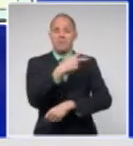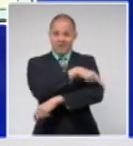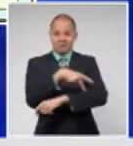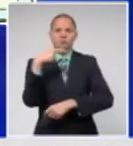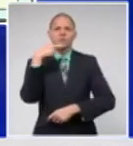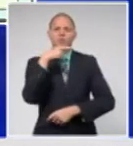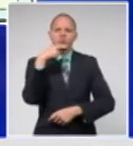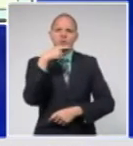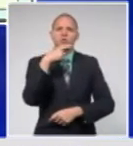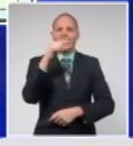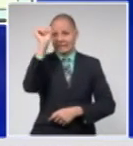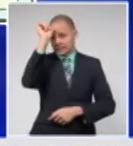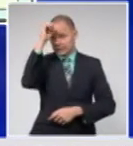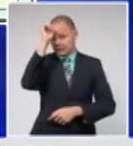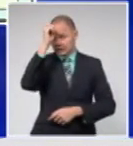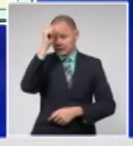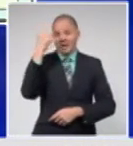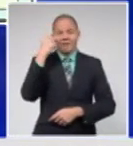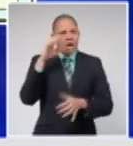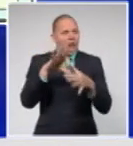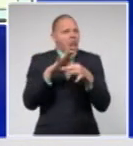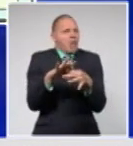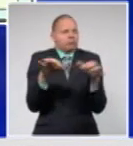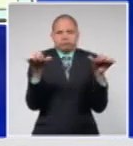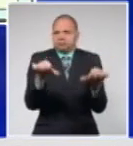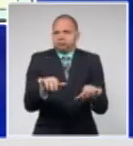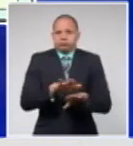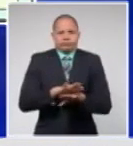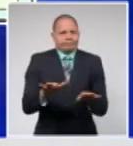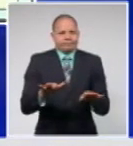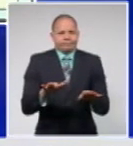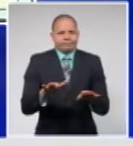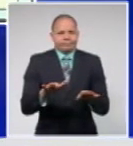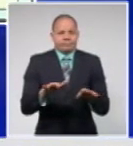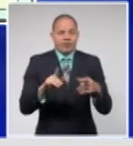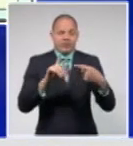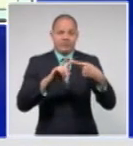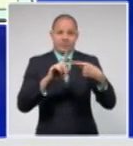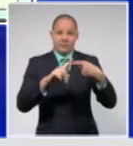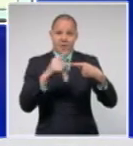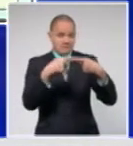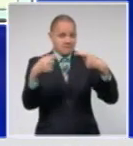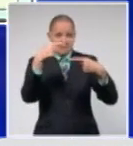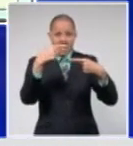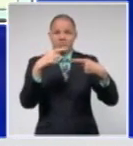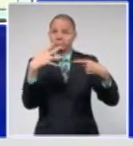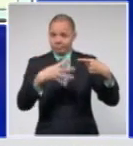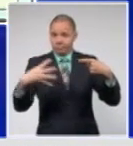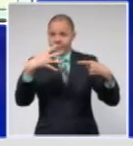6,276,421 infections. India occupies the second position already with